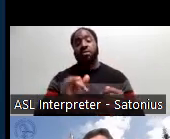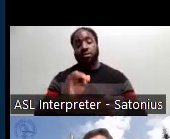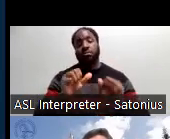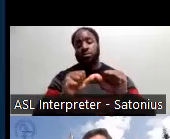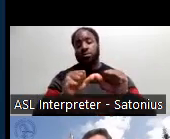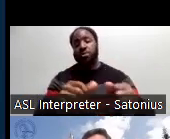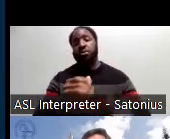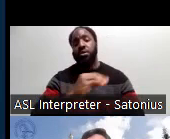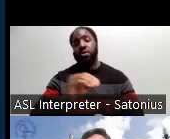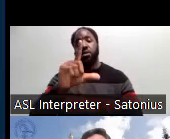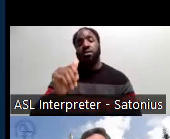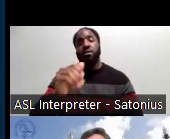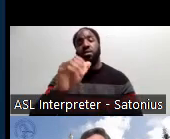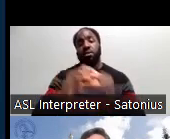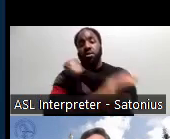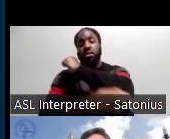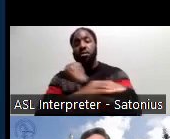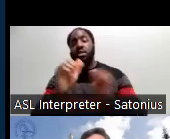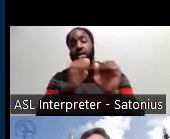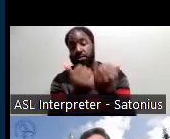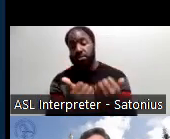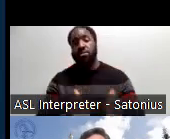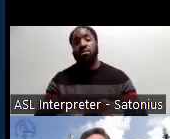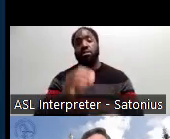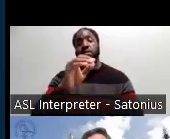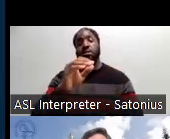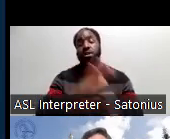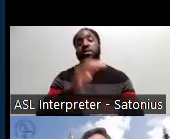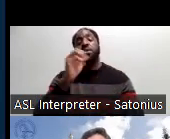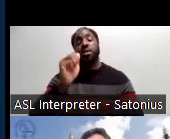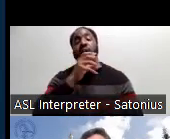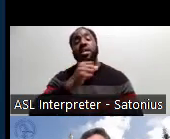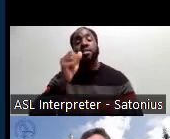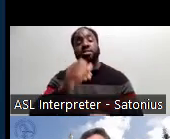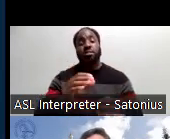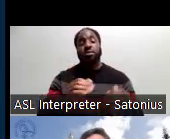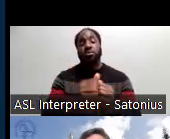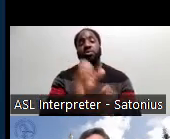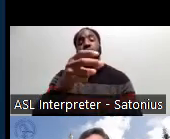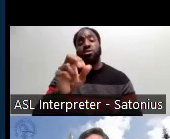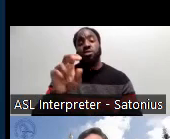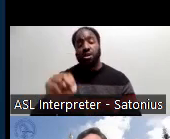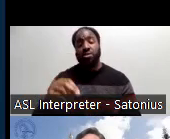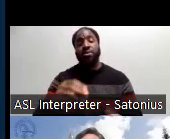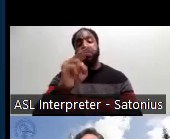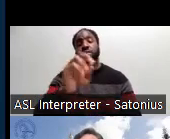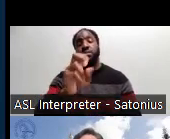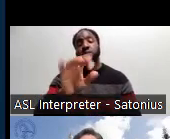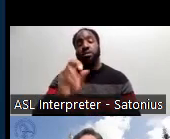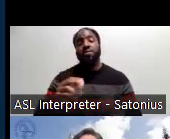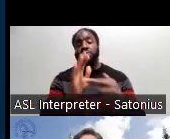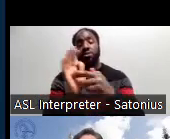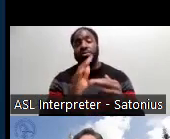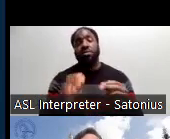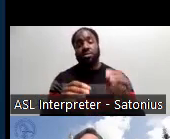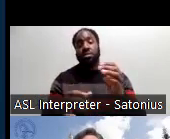course, LA County Agency on Aging, which Sharon Evans is representing the network here today. So I just want to